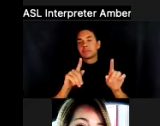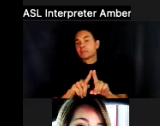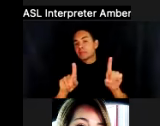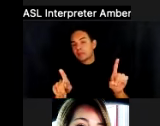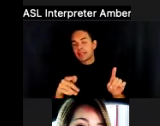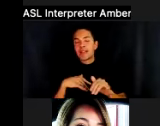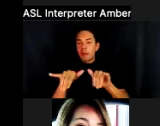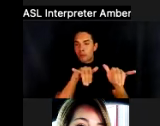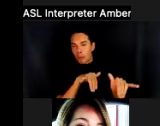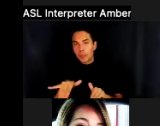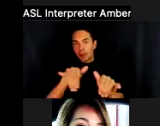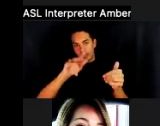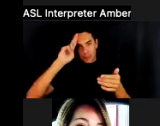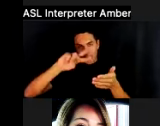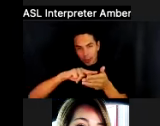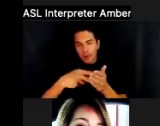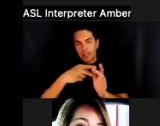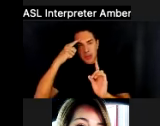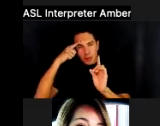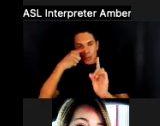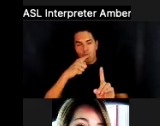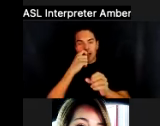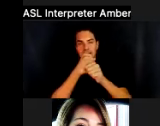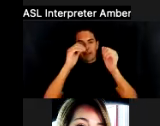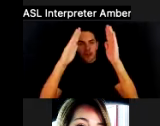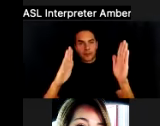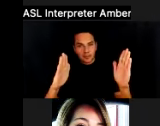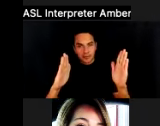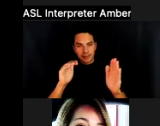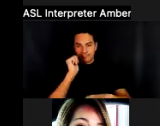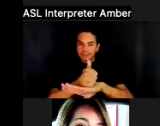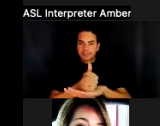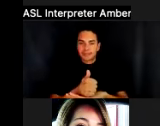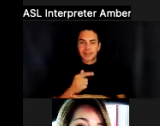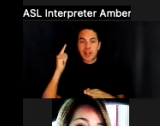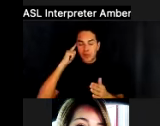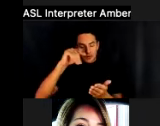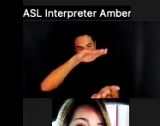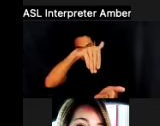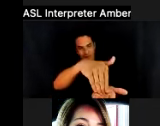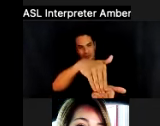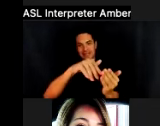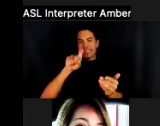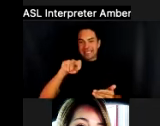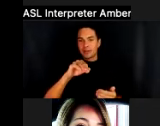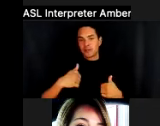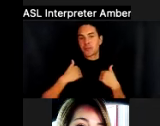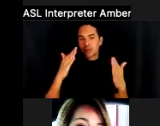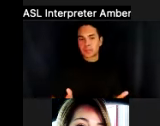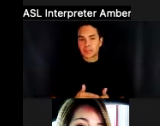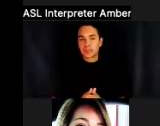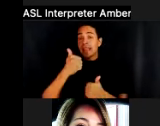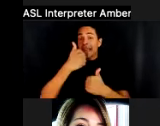purpose and goal. Really was centered around the needs of survivors. And then every story we